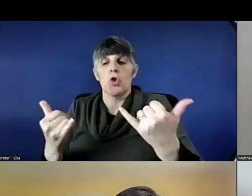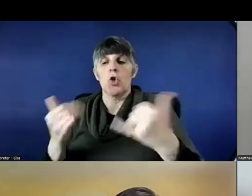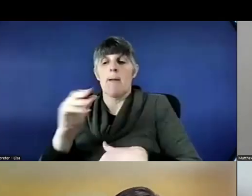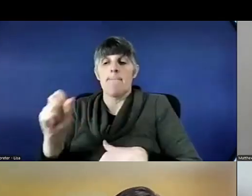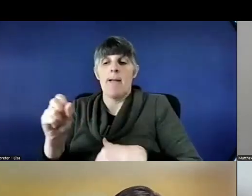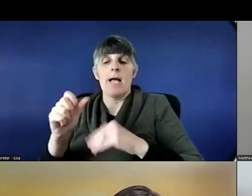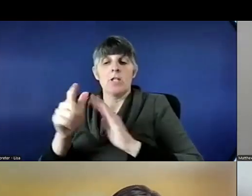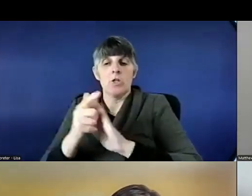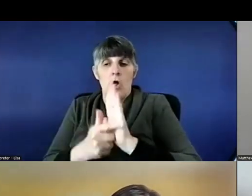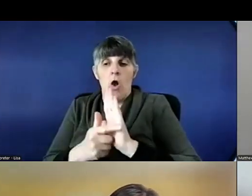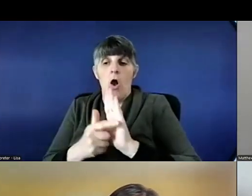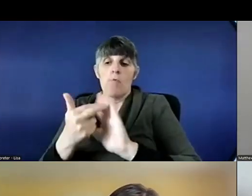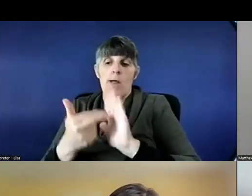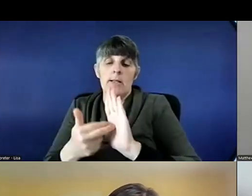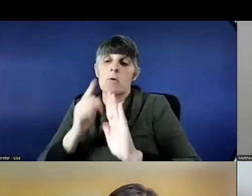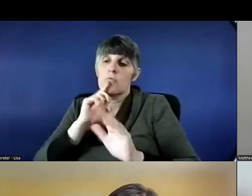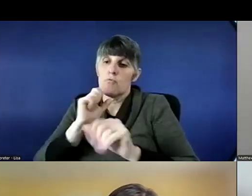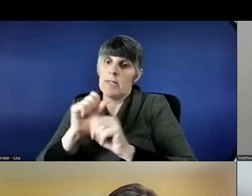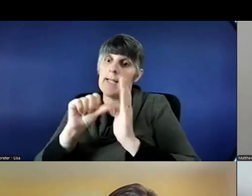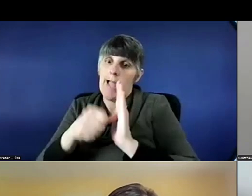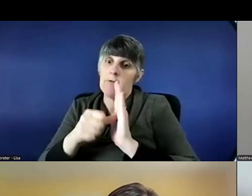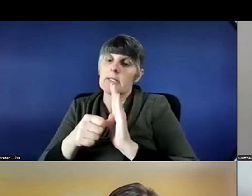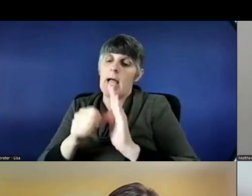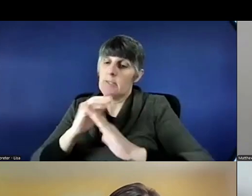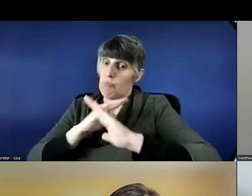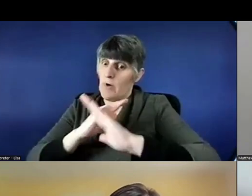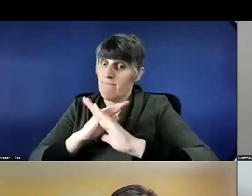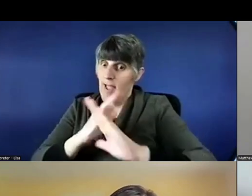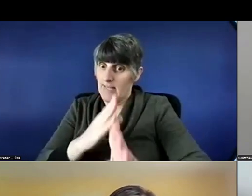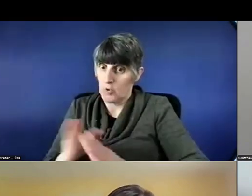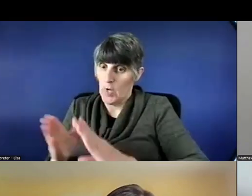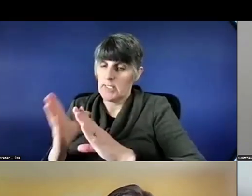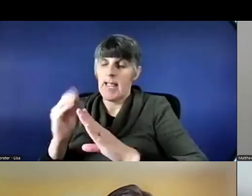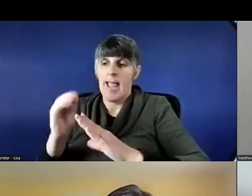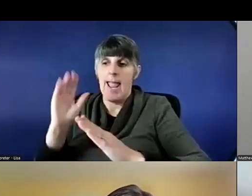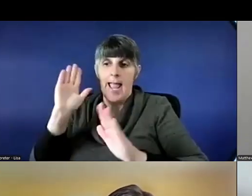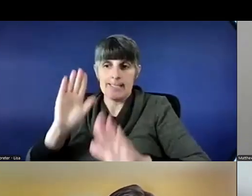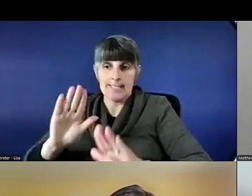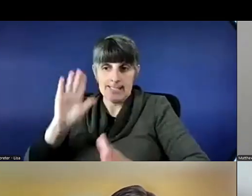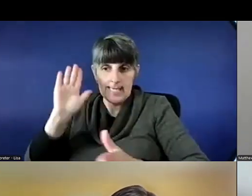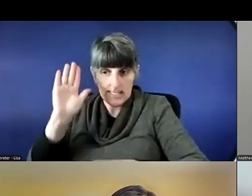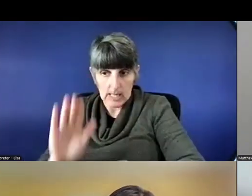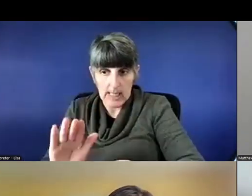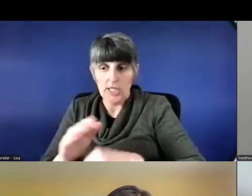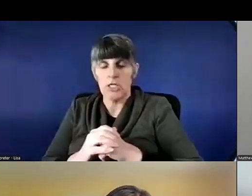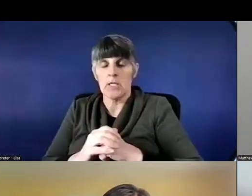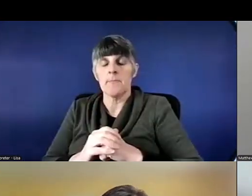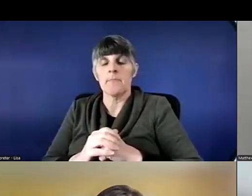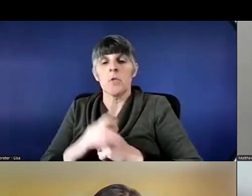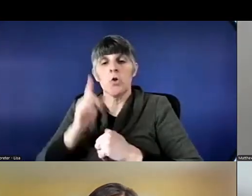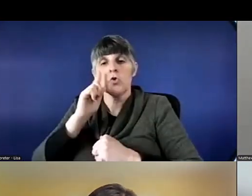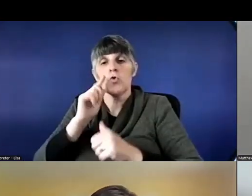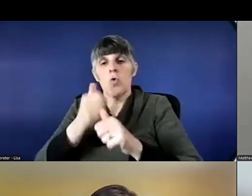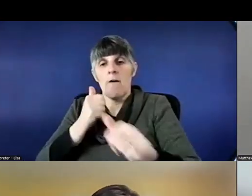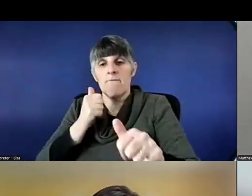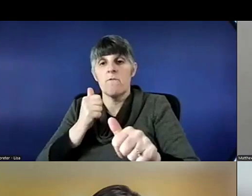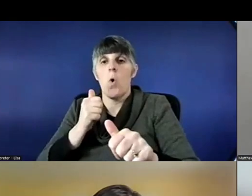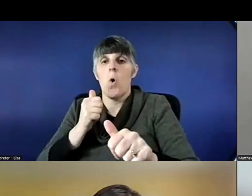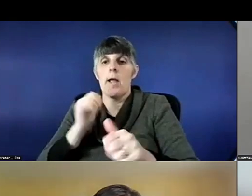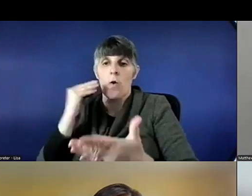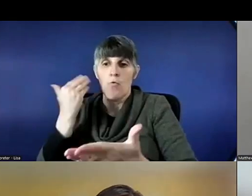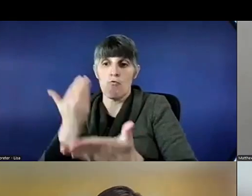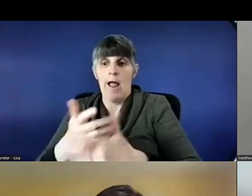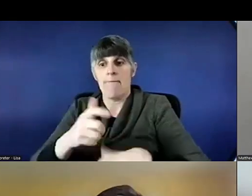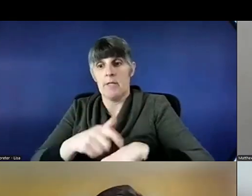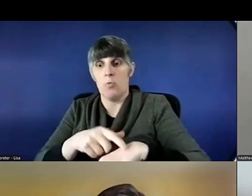Massachusetts law and regulations really do emphasize preventive strategies and de-escalation strategies to avoid reaching the point